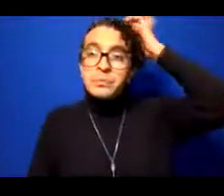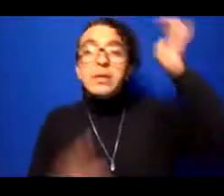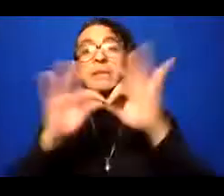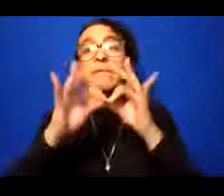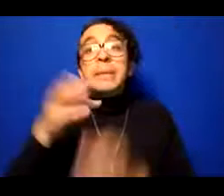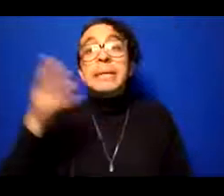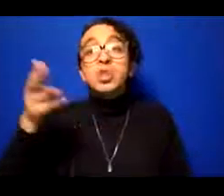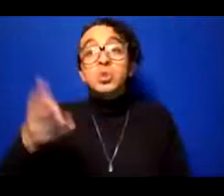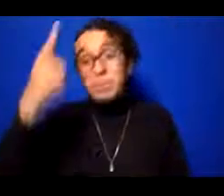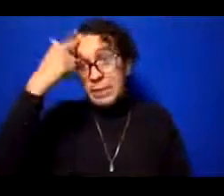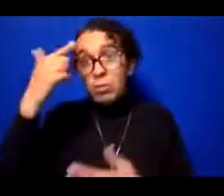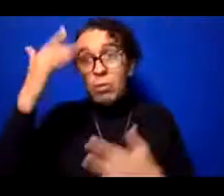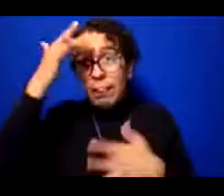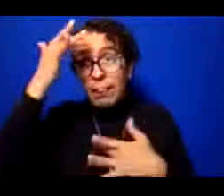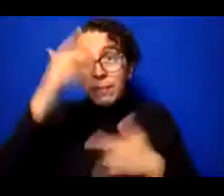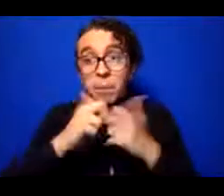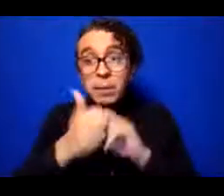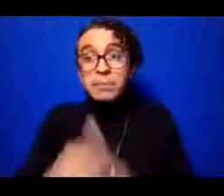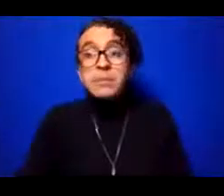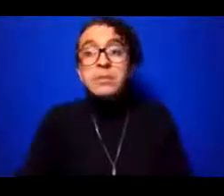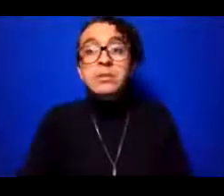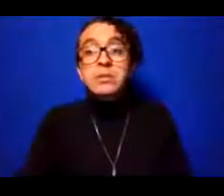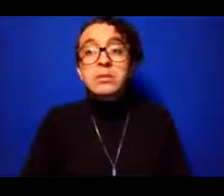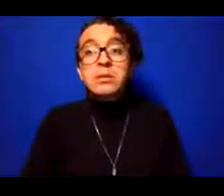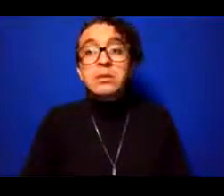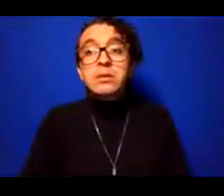health issues, which is just more of a genetic component,